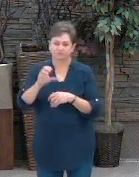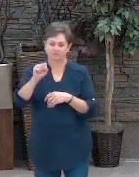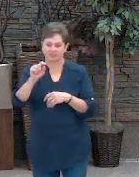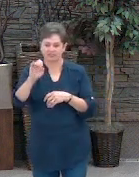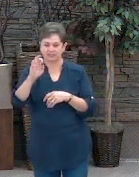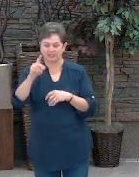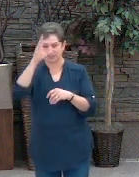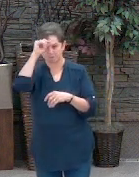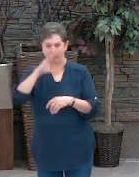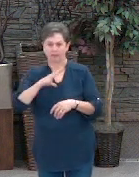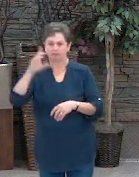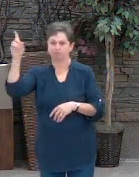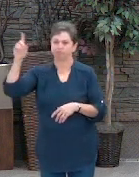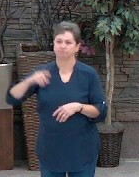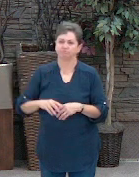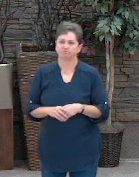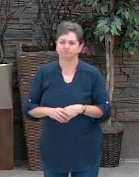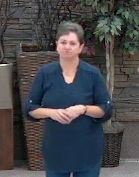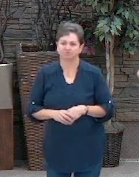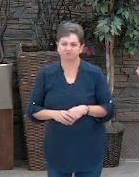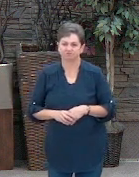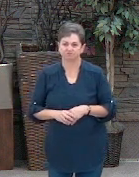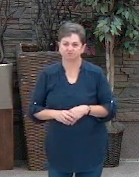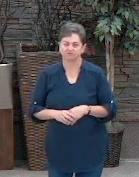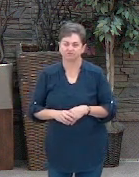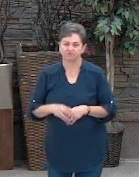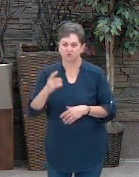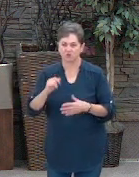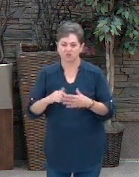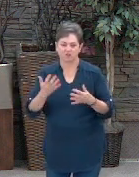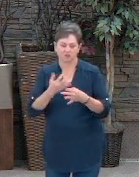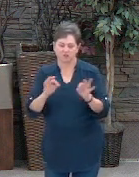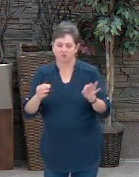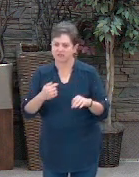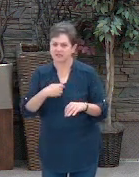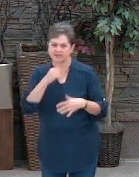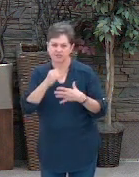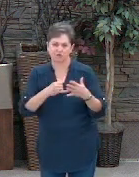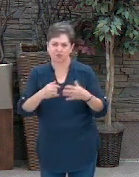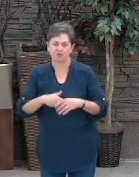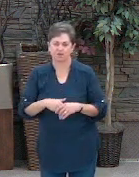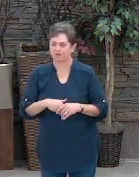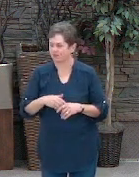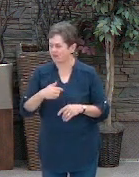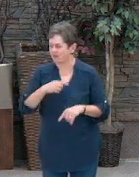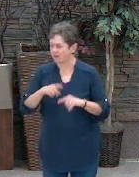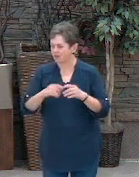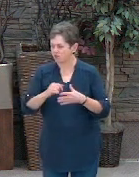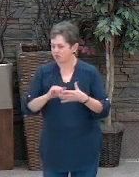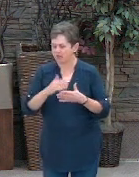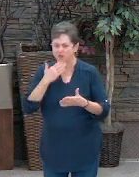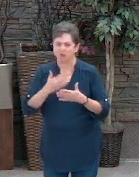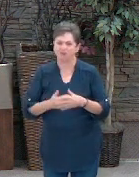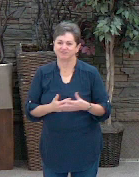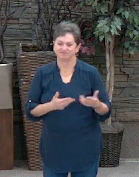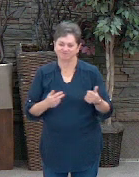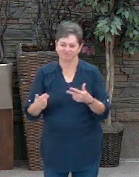here. And this was one of these freebies. I didn't draw this. I can't draw that good.